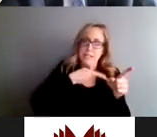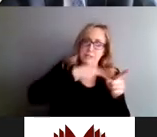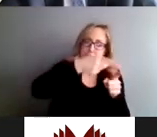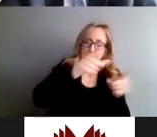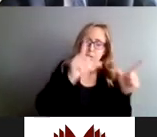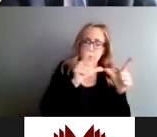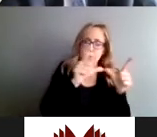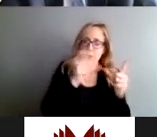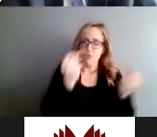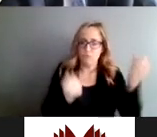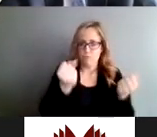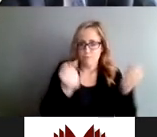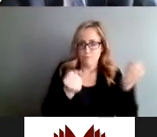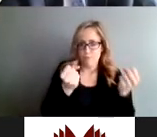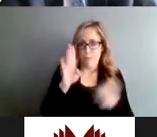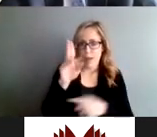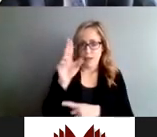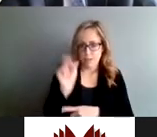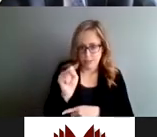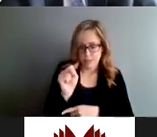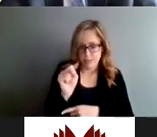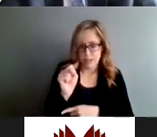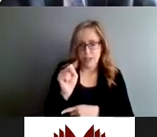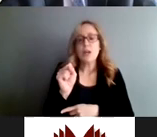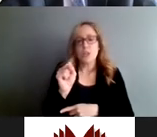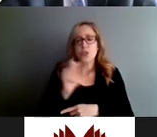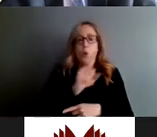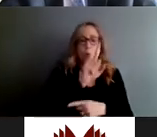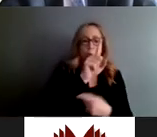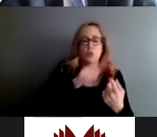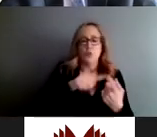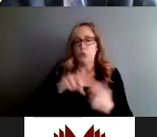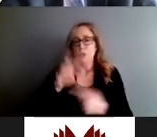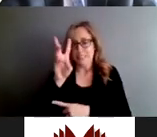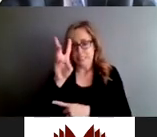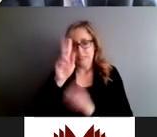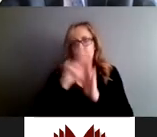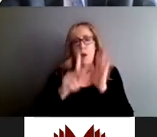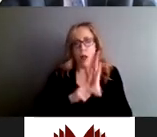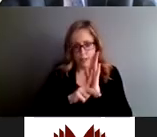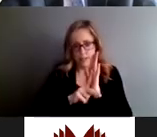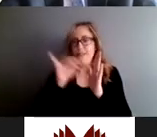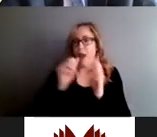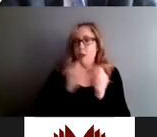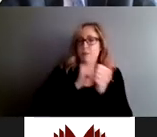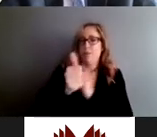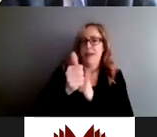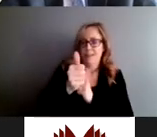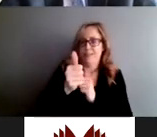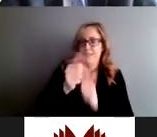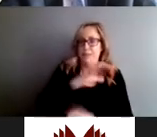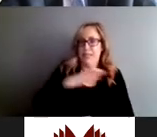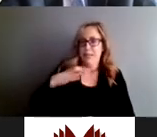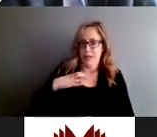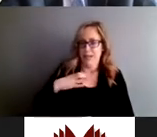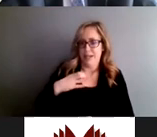bus. So we're going to maintain the grade 1 through 6 policy that was passed by the committee in September for